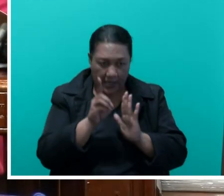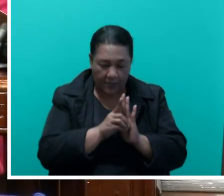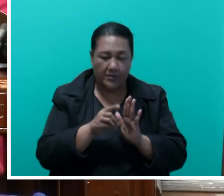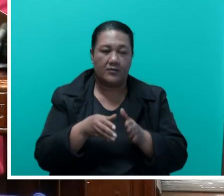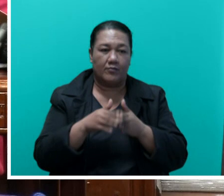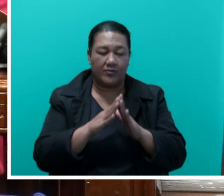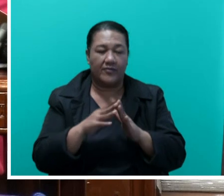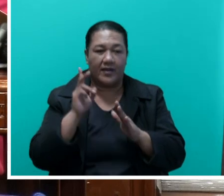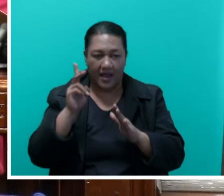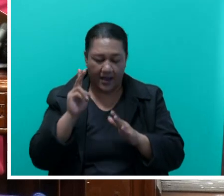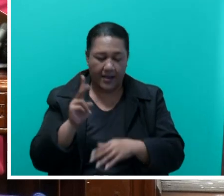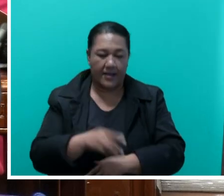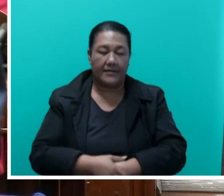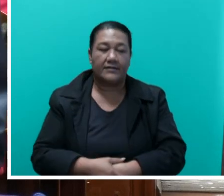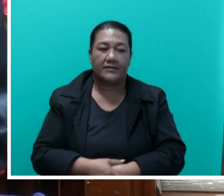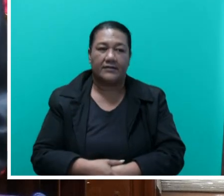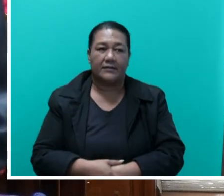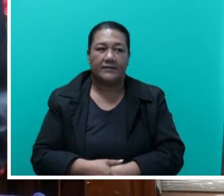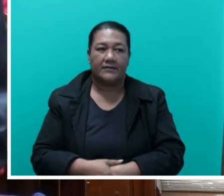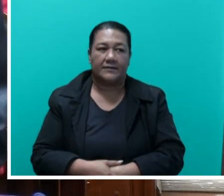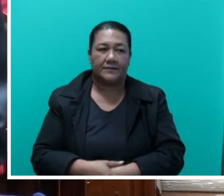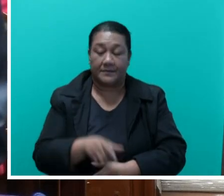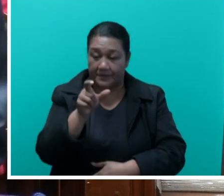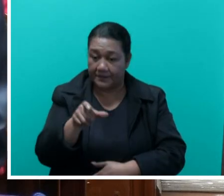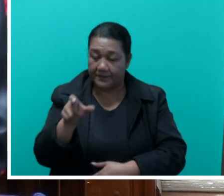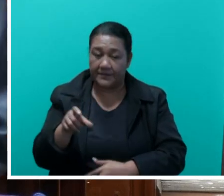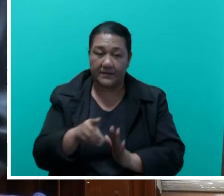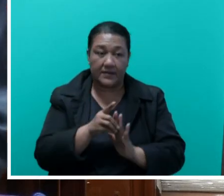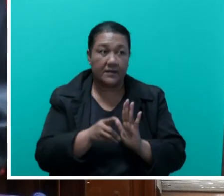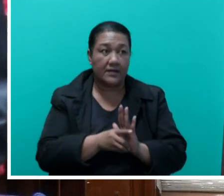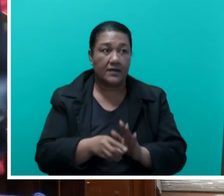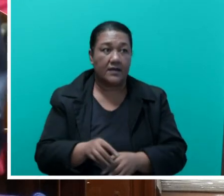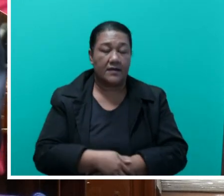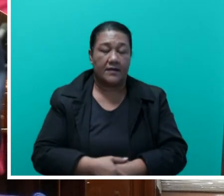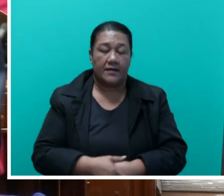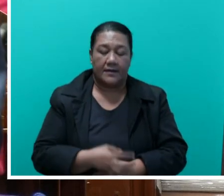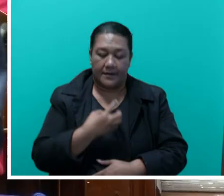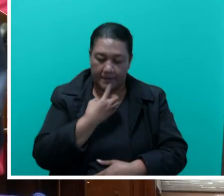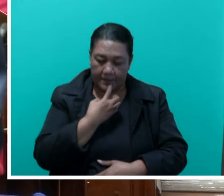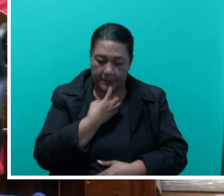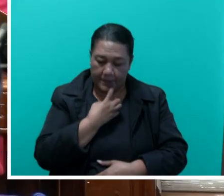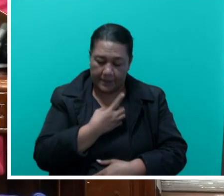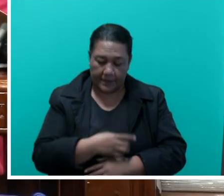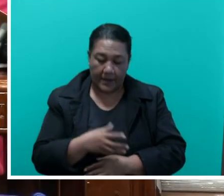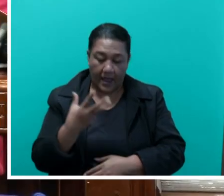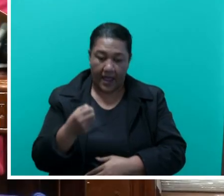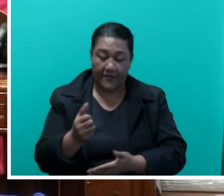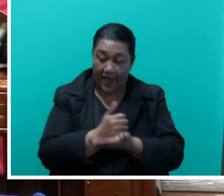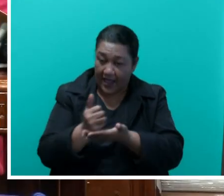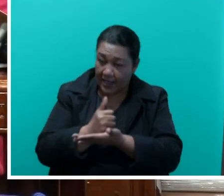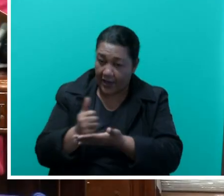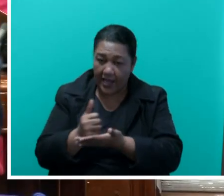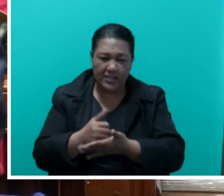Characteristics of democracies. I'm not aware of any democratic government that does not face accusations or allegations